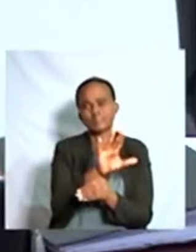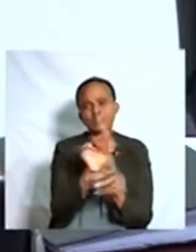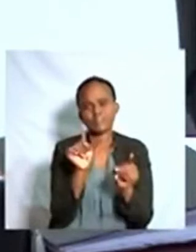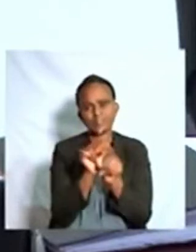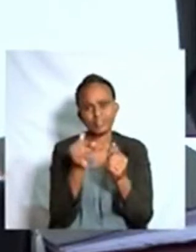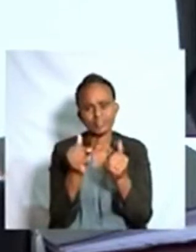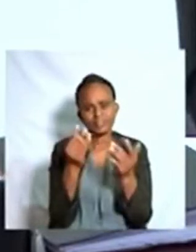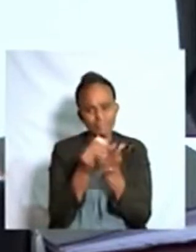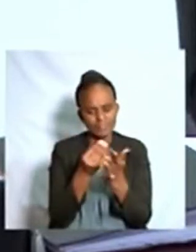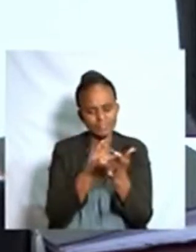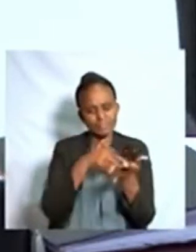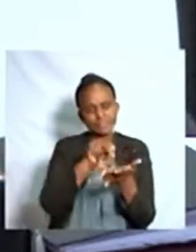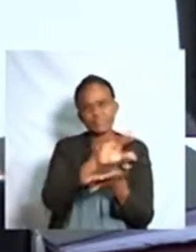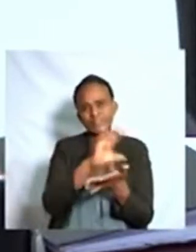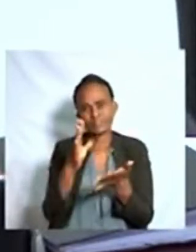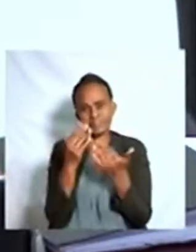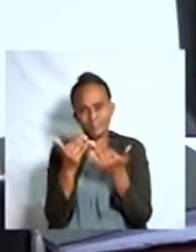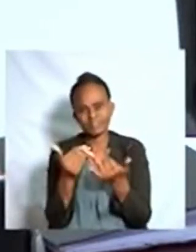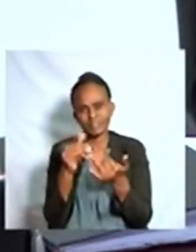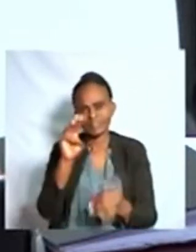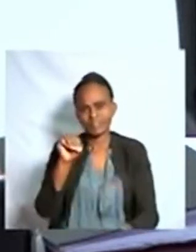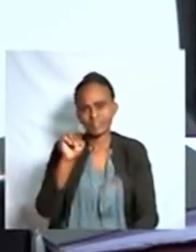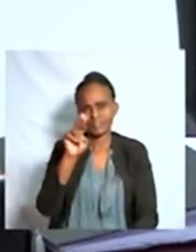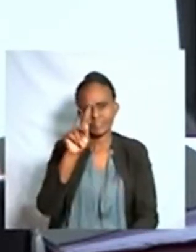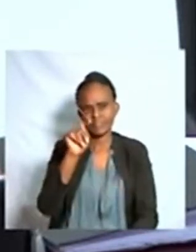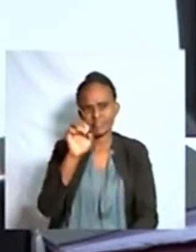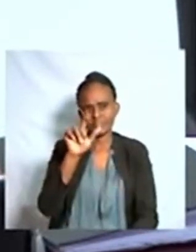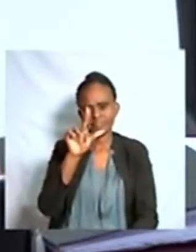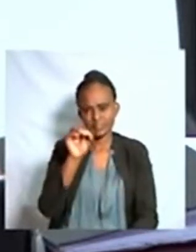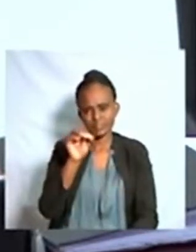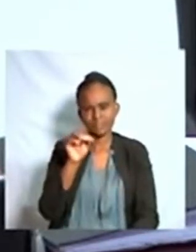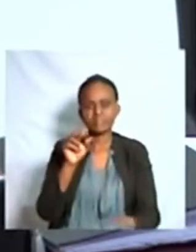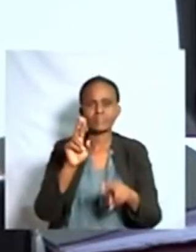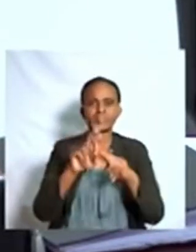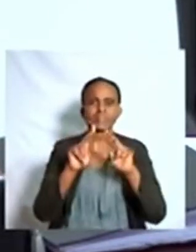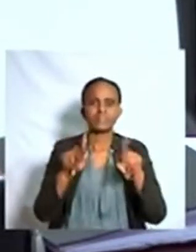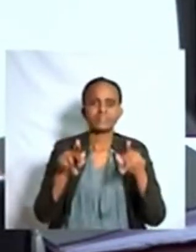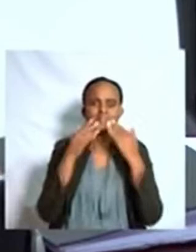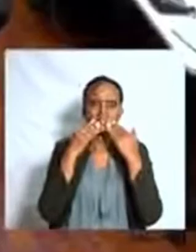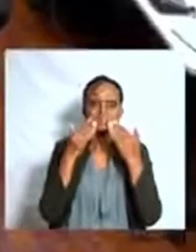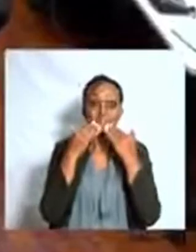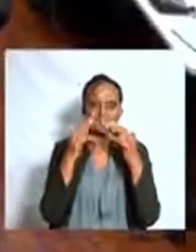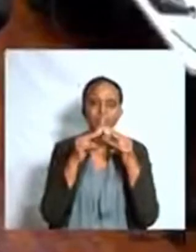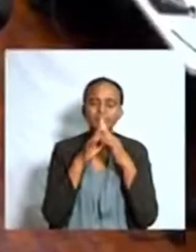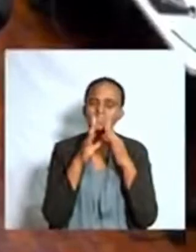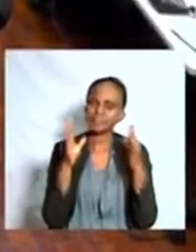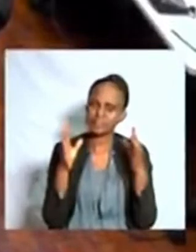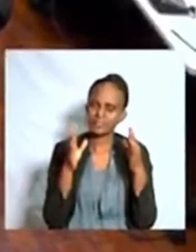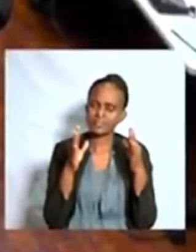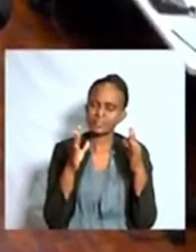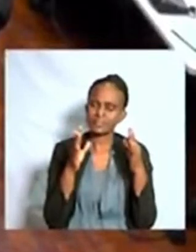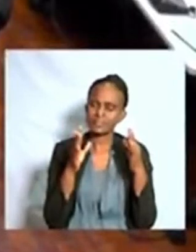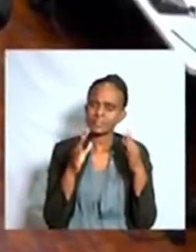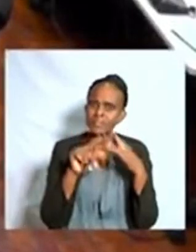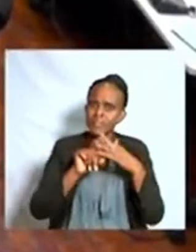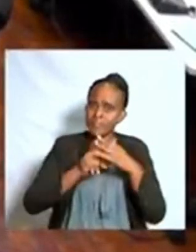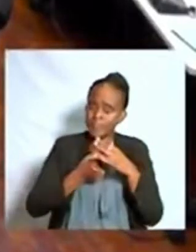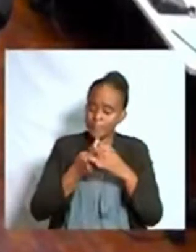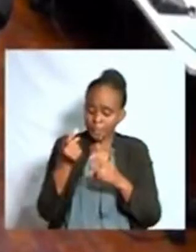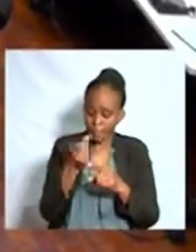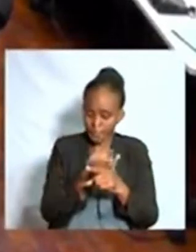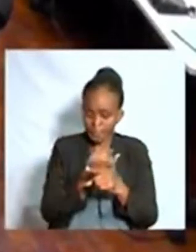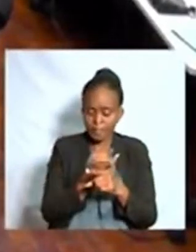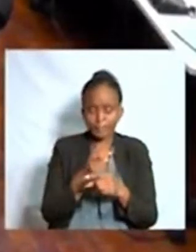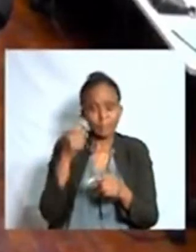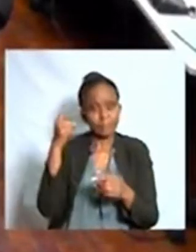being reimbursed. Mutero. Of course, Chair, thank you so very much. To start from the